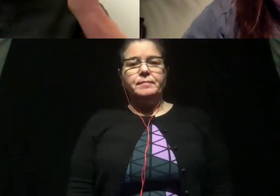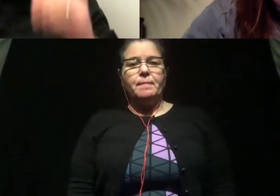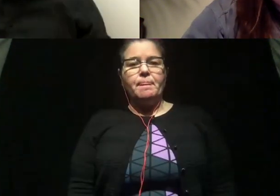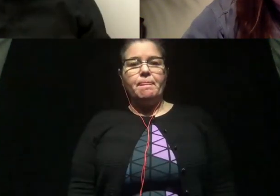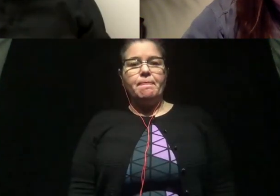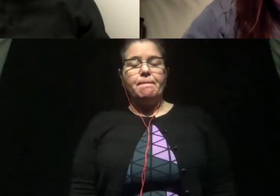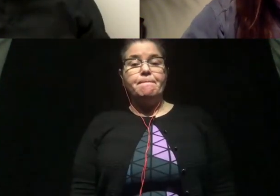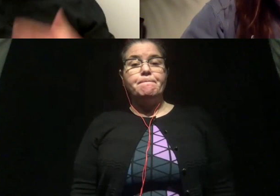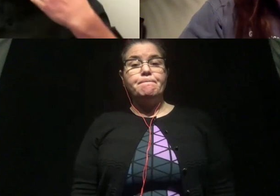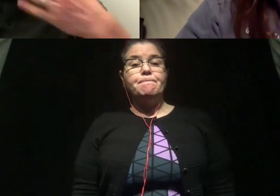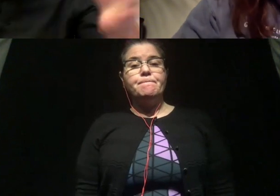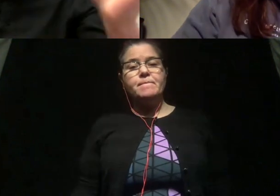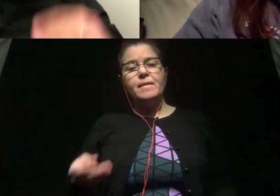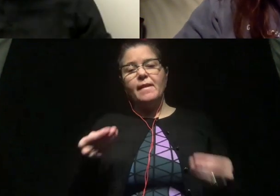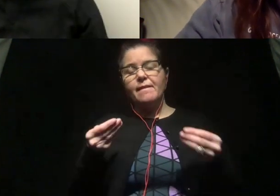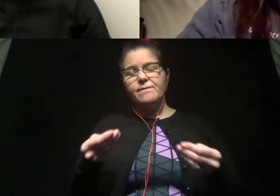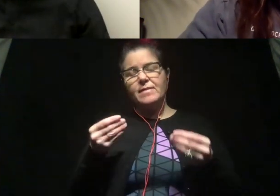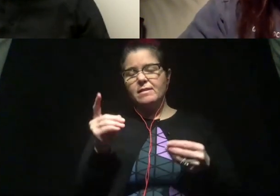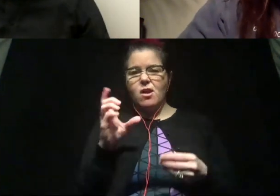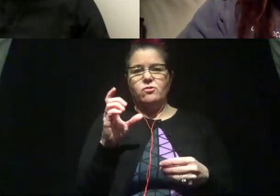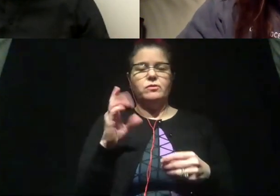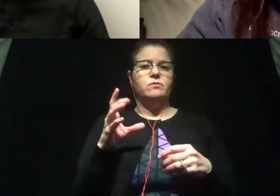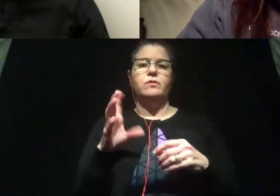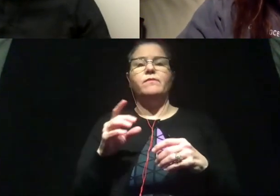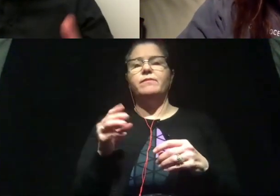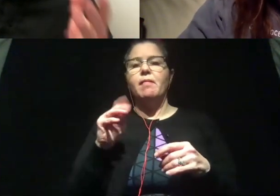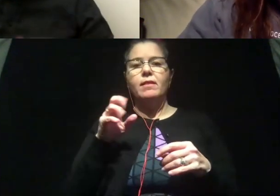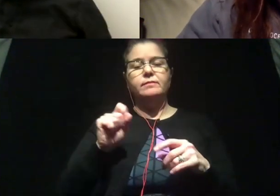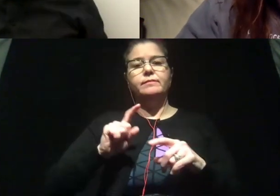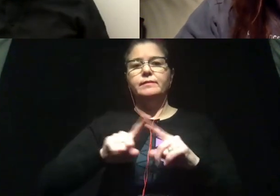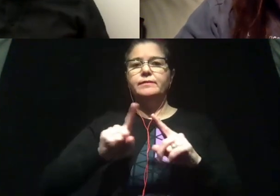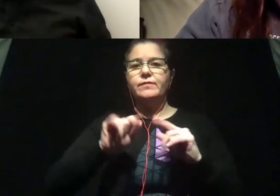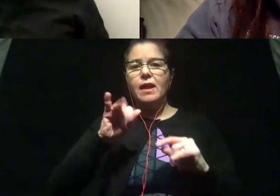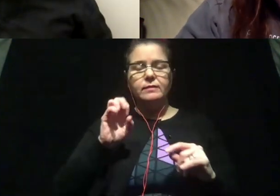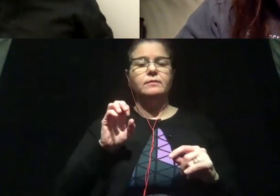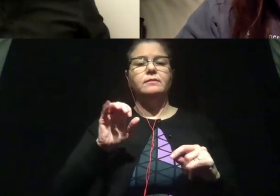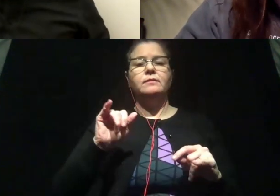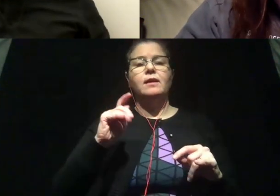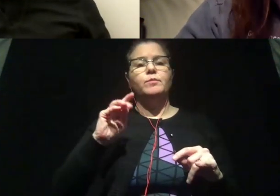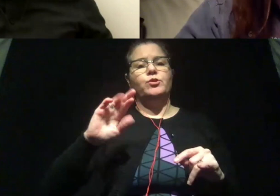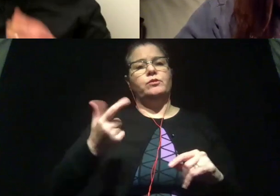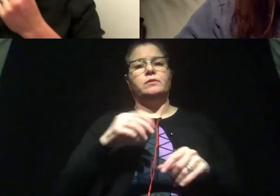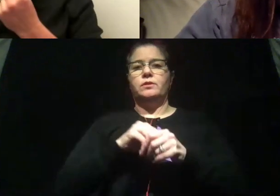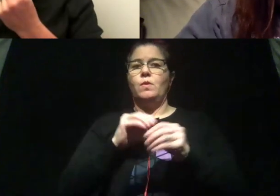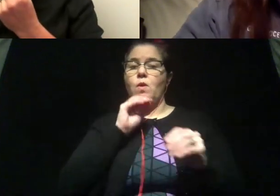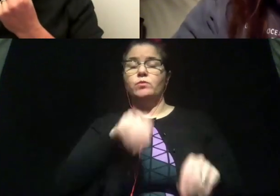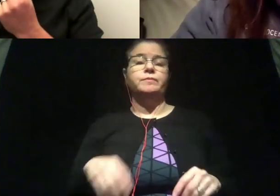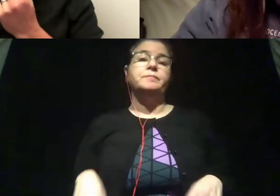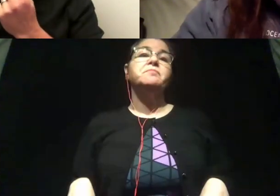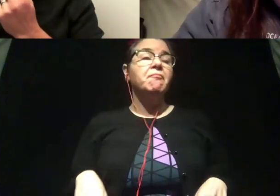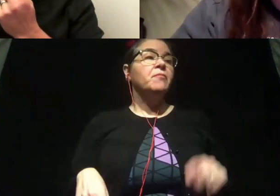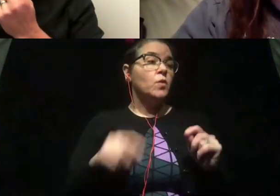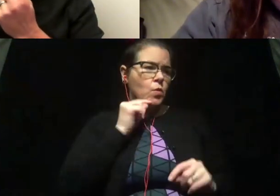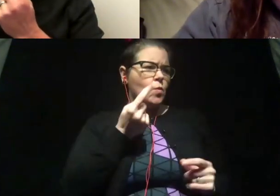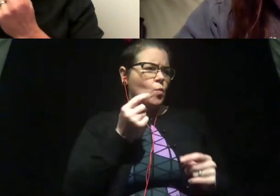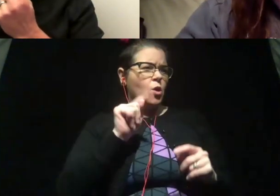and yeah, and they feed hundreds of miles of ice and icebergs into the ocean. Cool. What tools